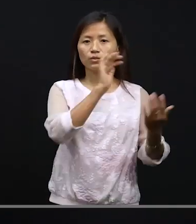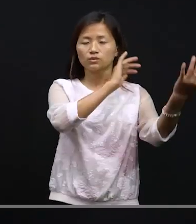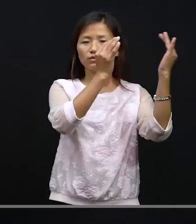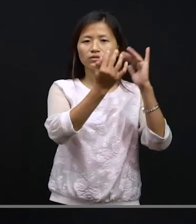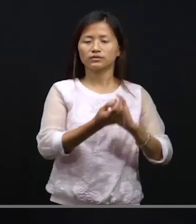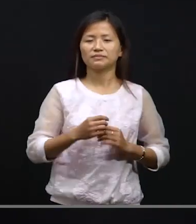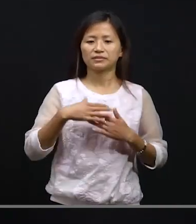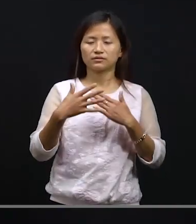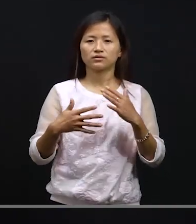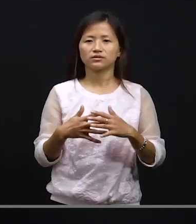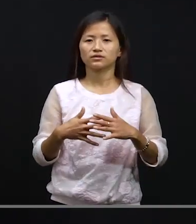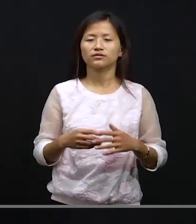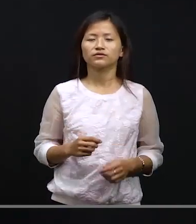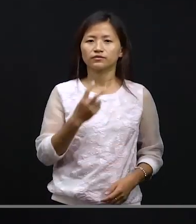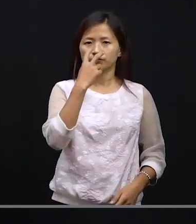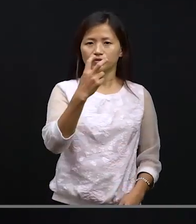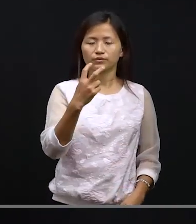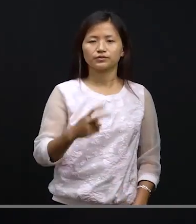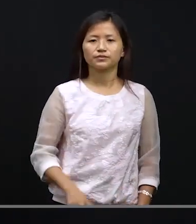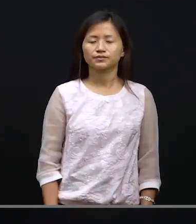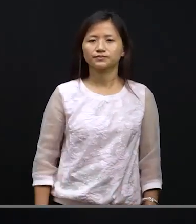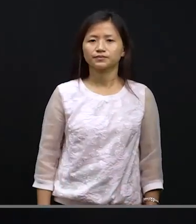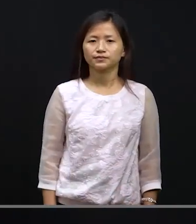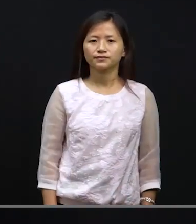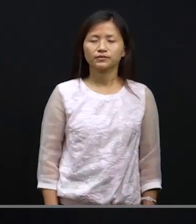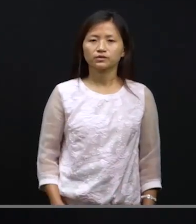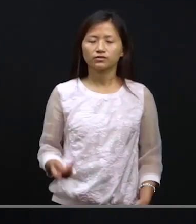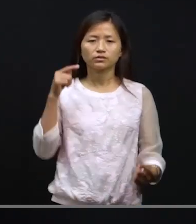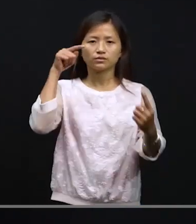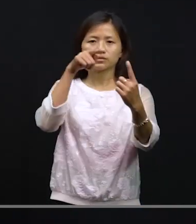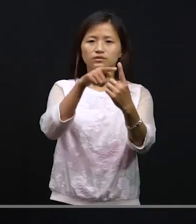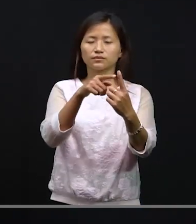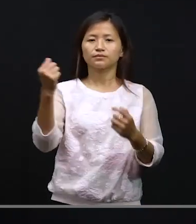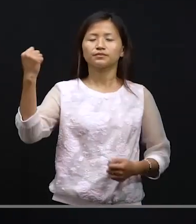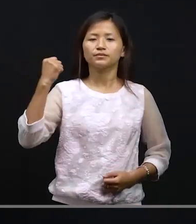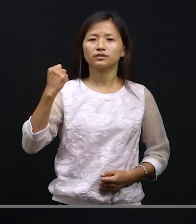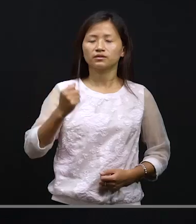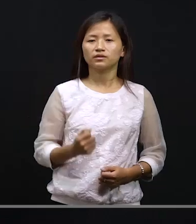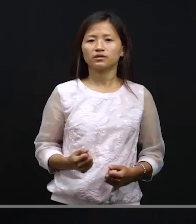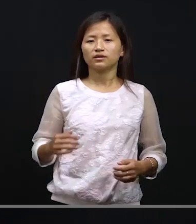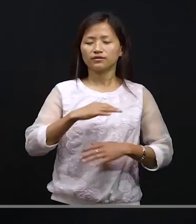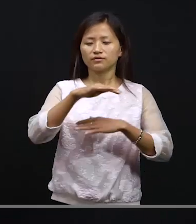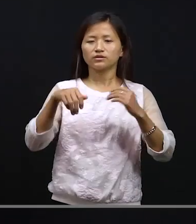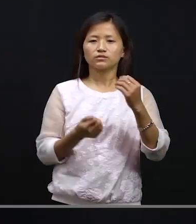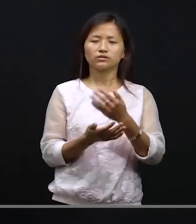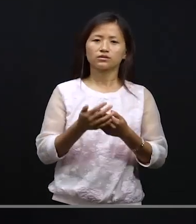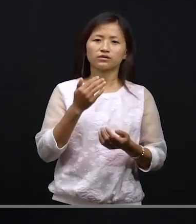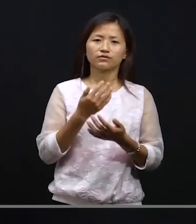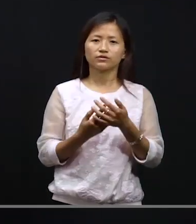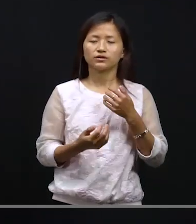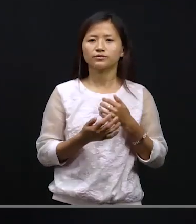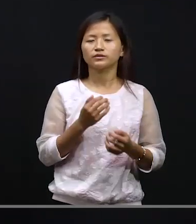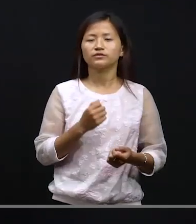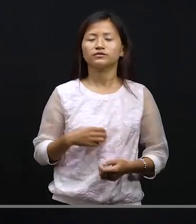materialistic view. Many of us think that once we attain power, everything will be so comfortable for us, but one